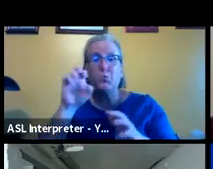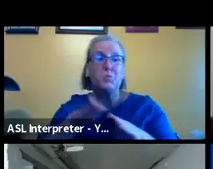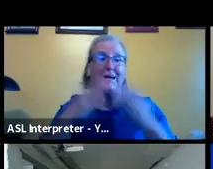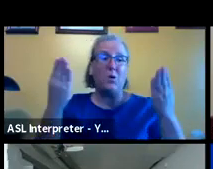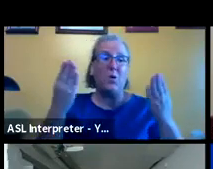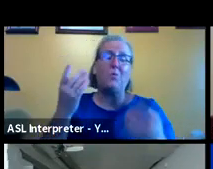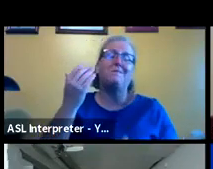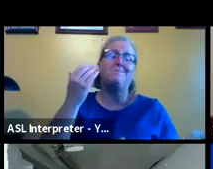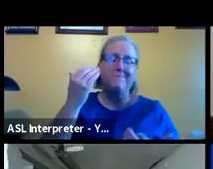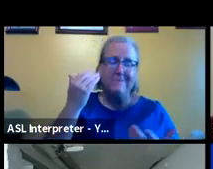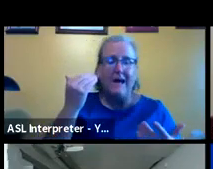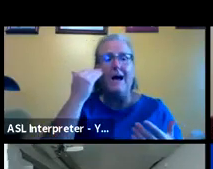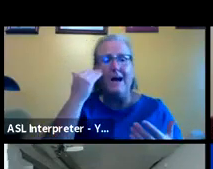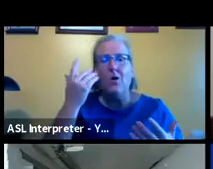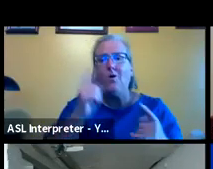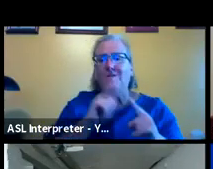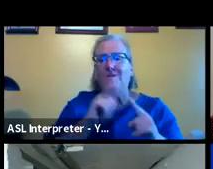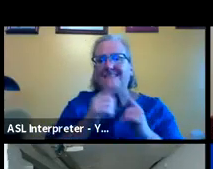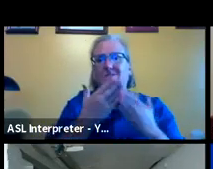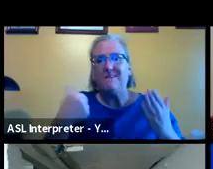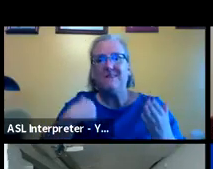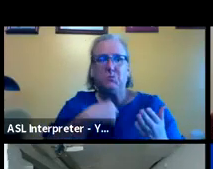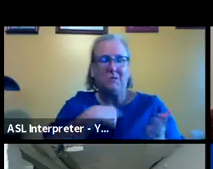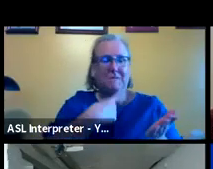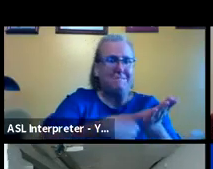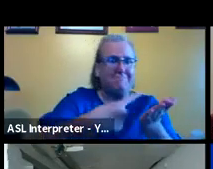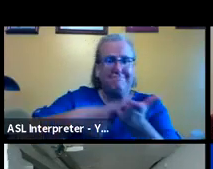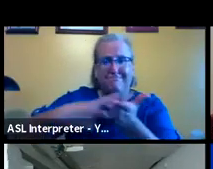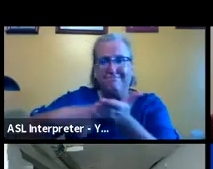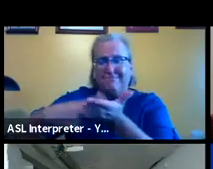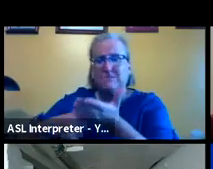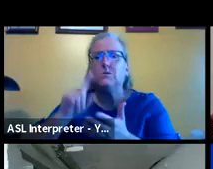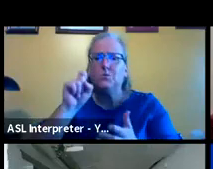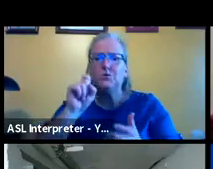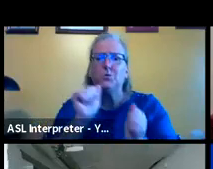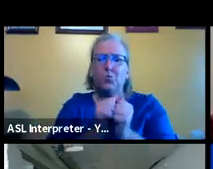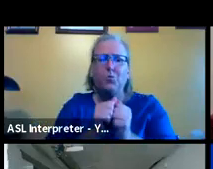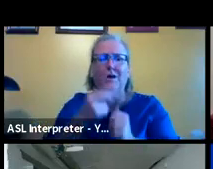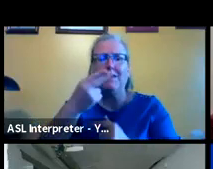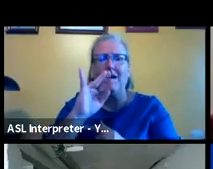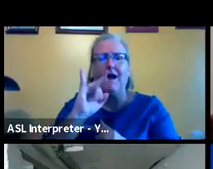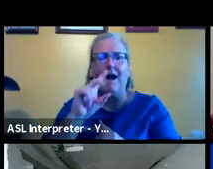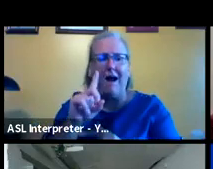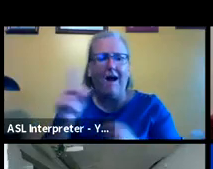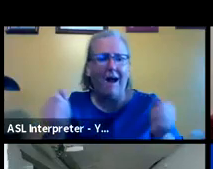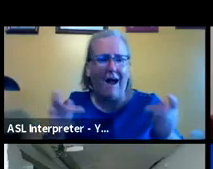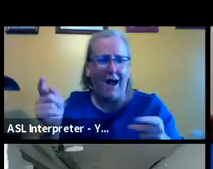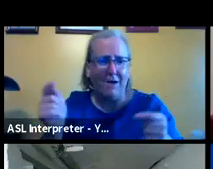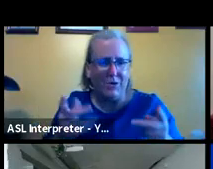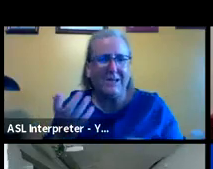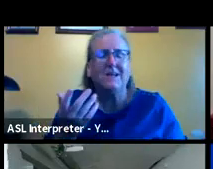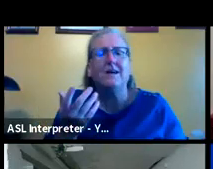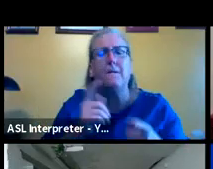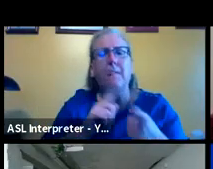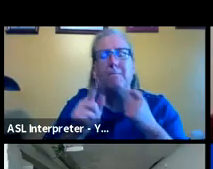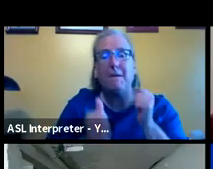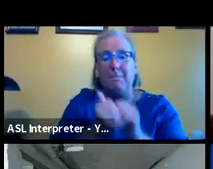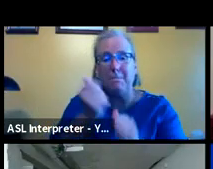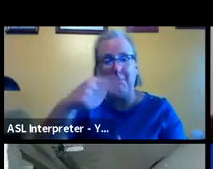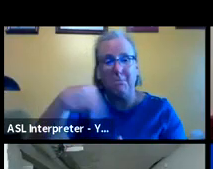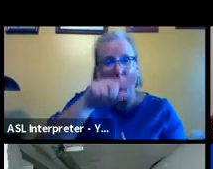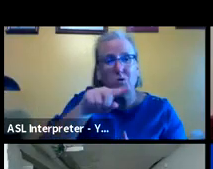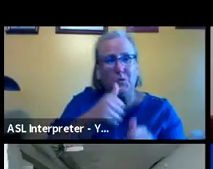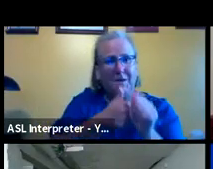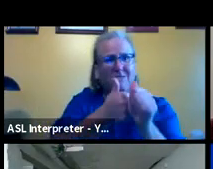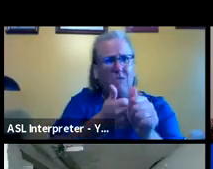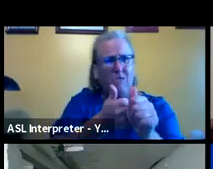through the different metrics that we have, that it's recommended that we go with a hybrid, but I'm sure most of you have been following what's been